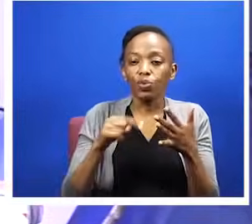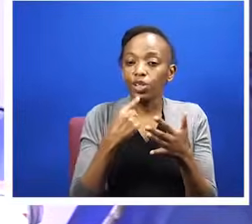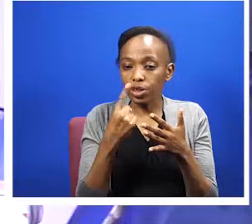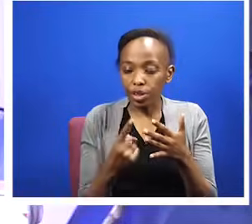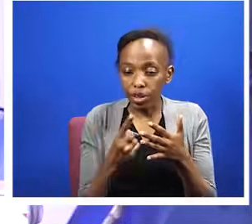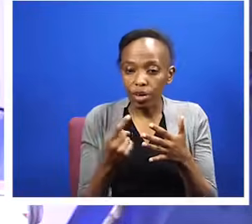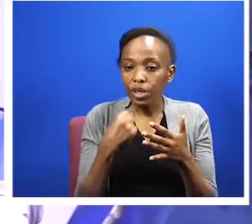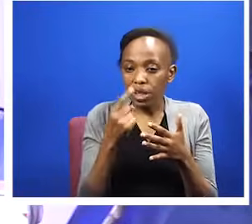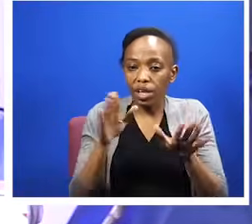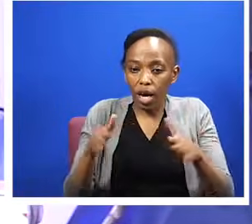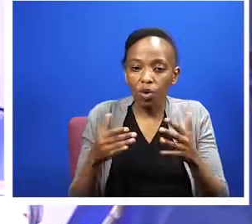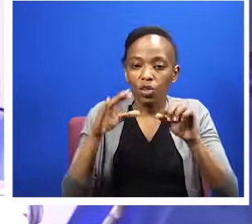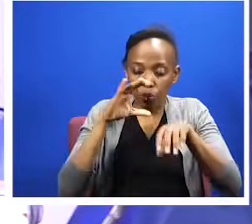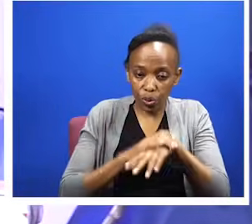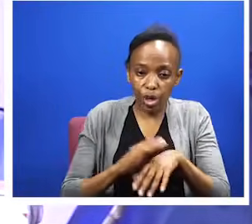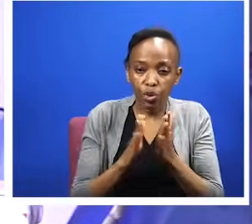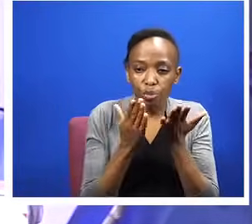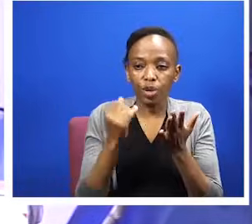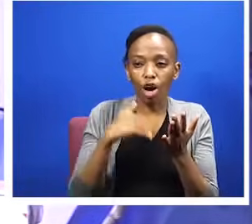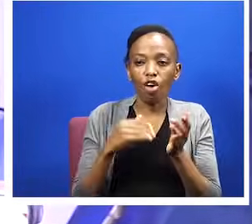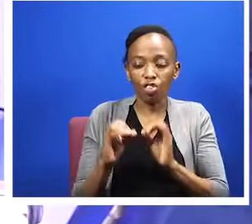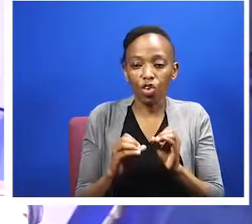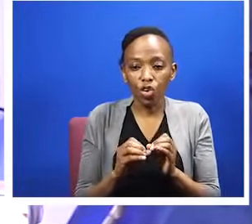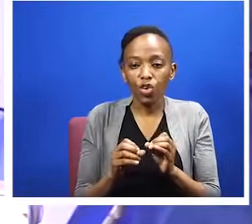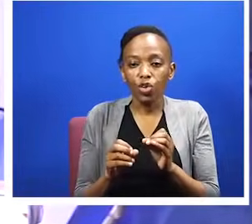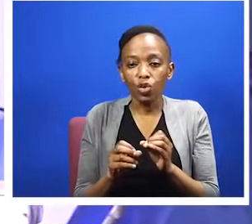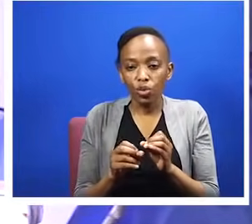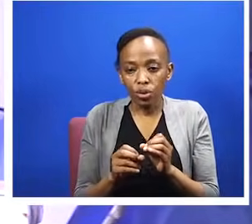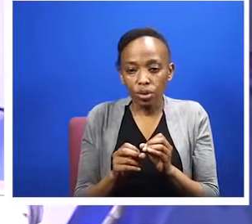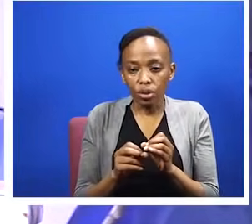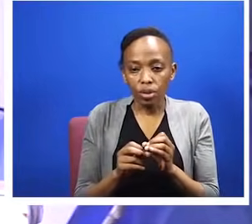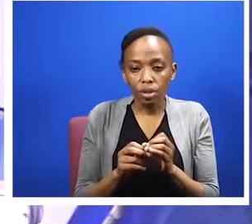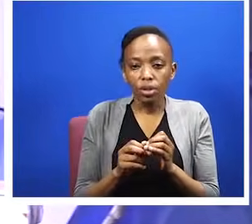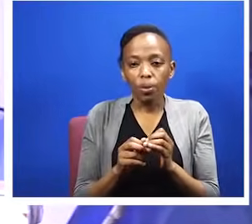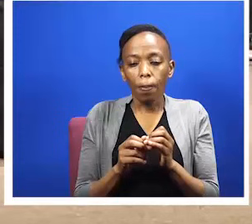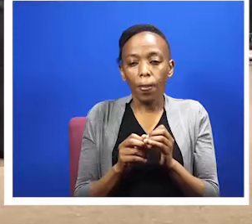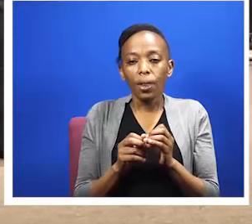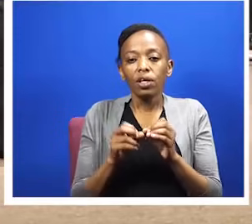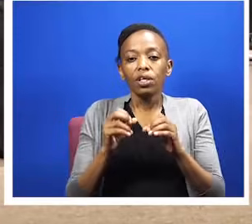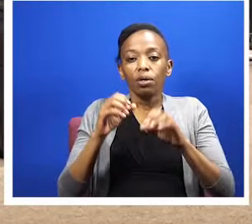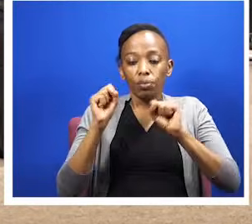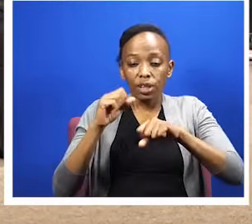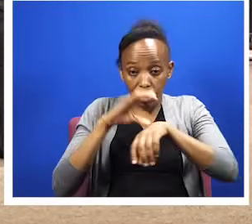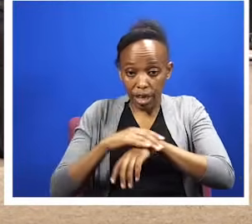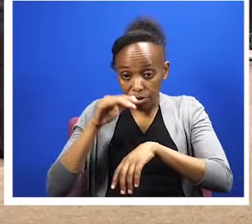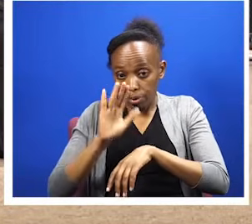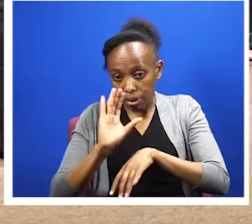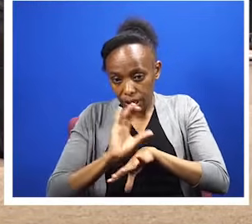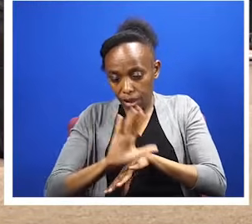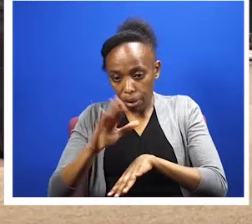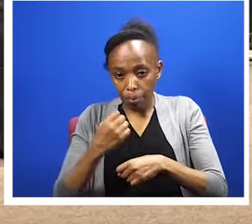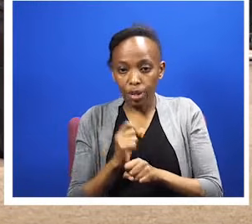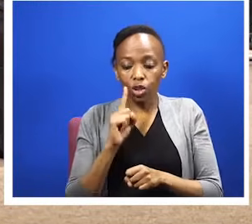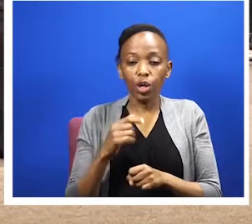going to tell how you're going to get your manual in case you don't have. You'll find all your Safari Junior manual from your local assemblies. So make